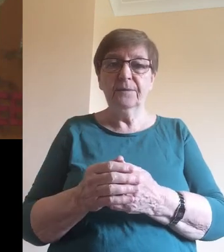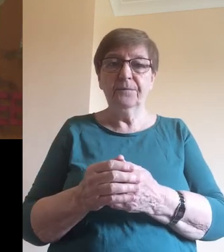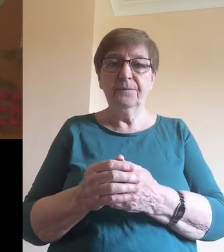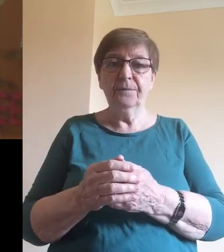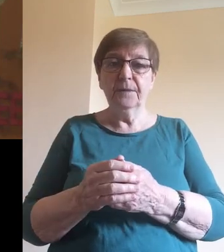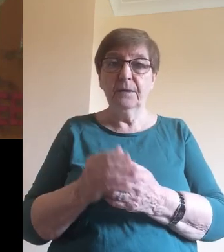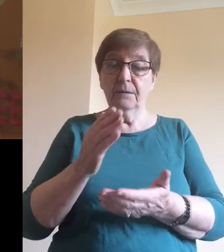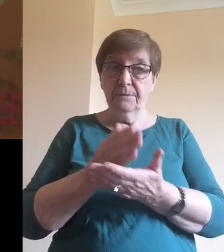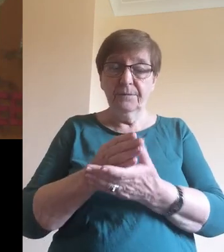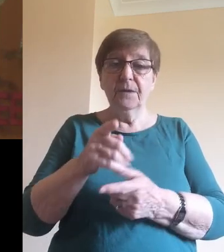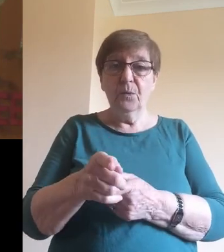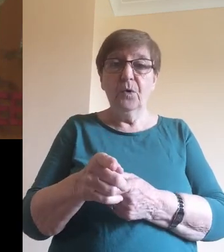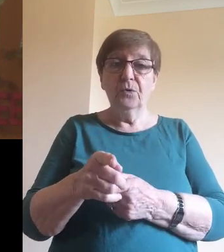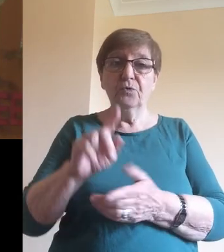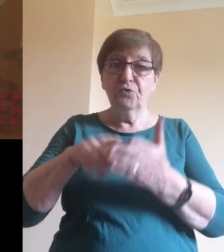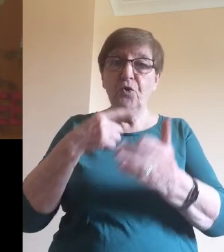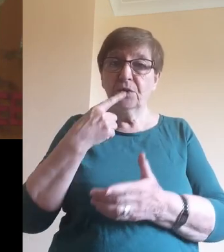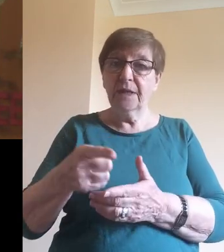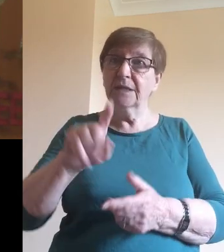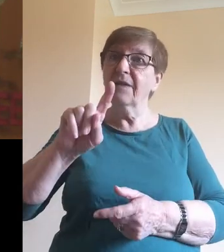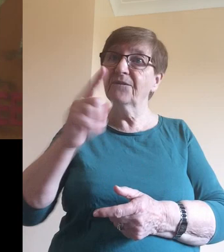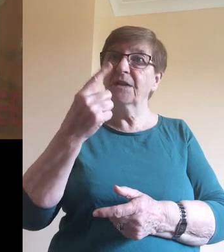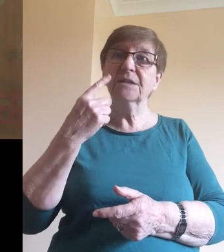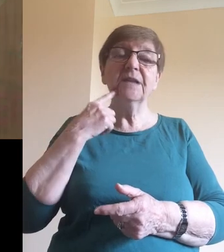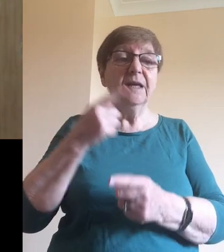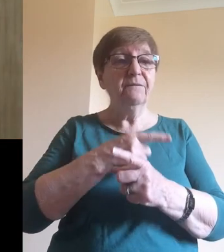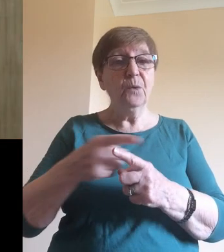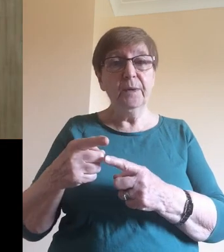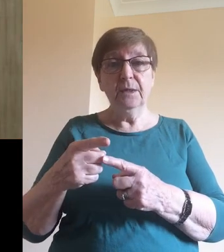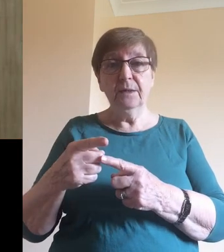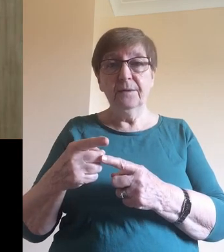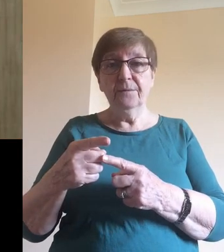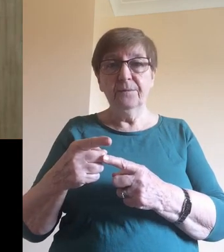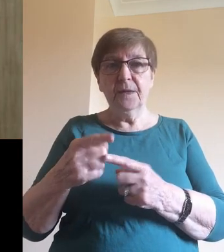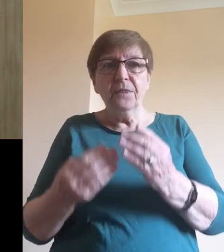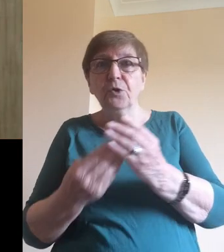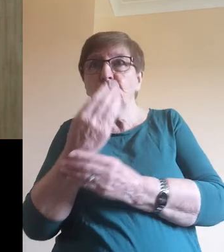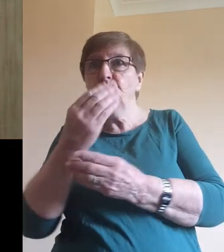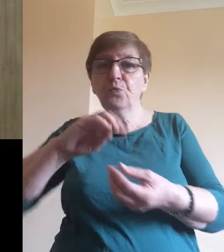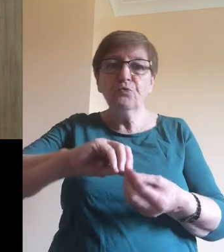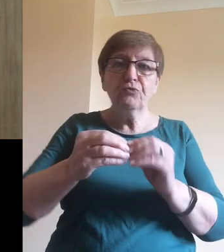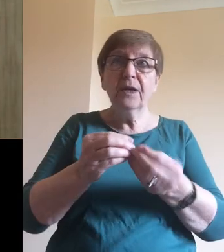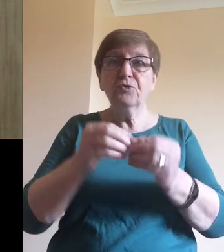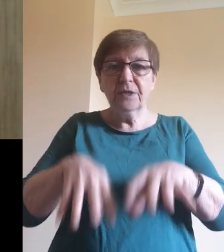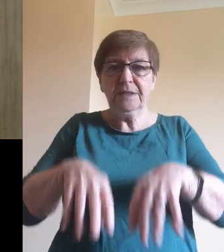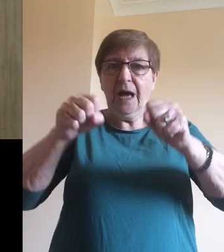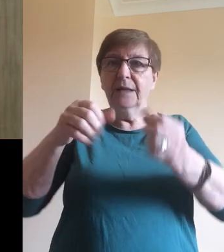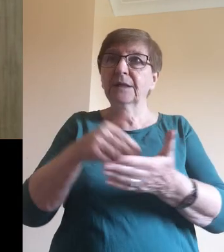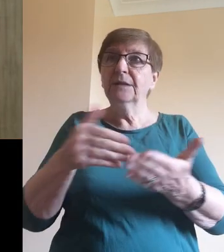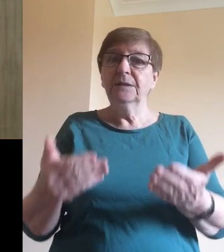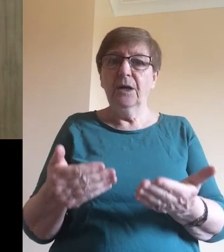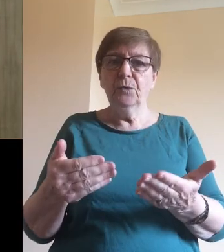It was, he says, the first day of the week. It is the new creation beginning. It is the